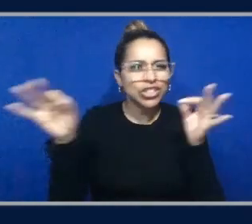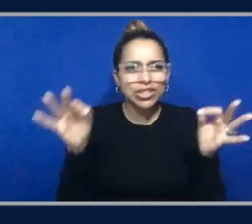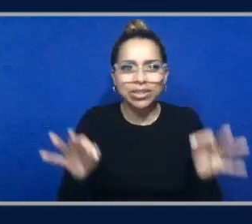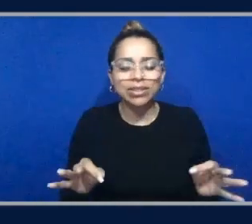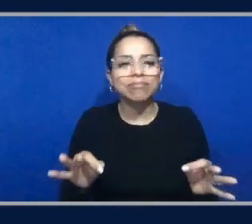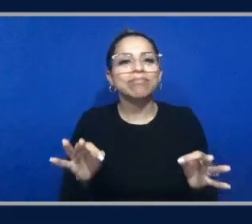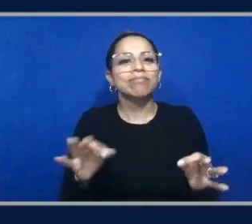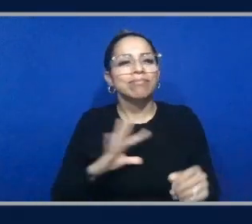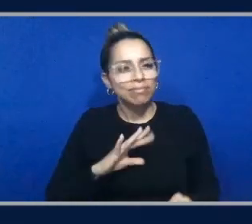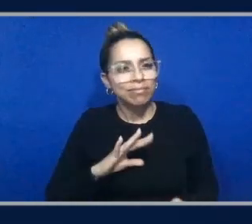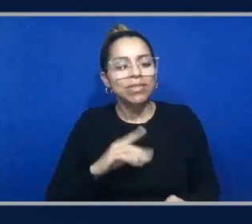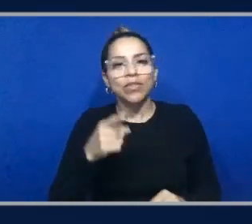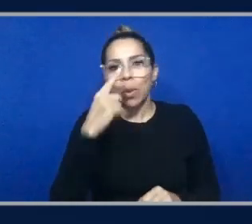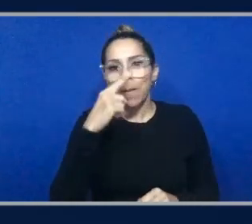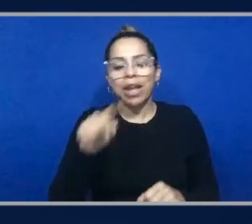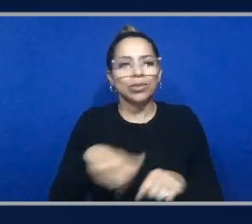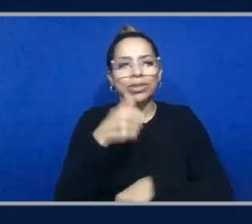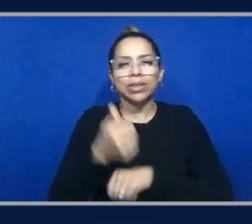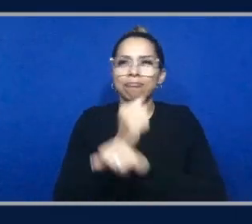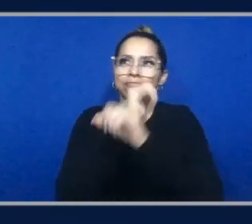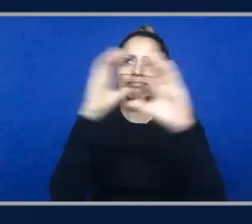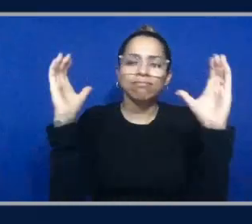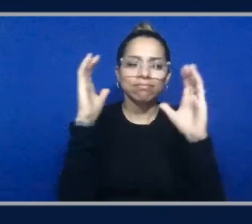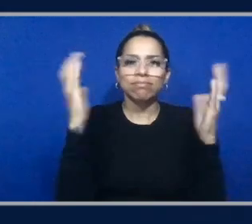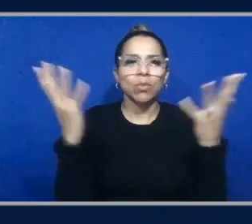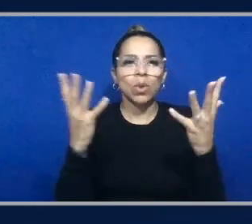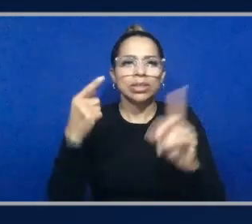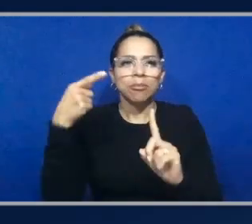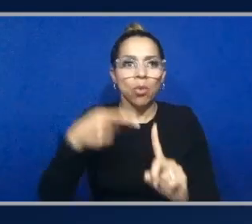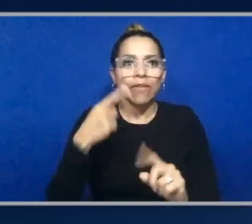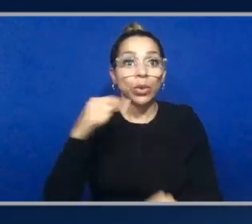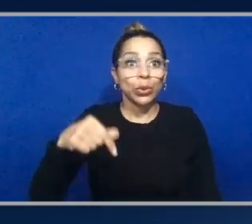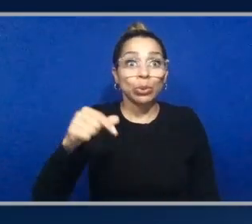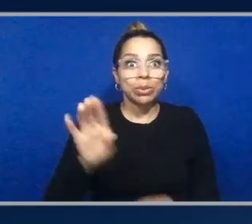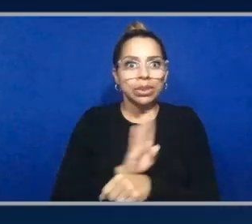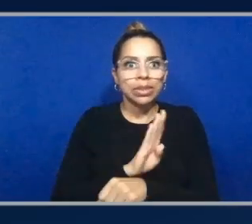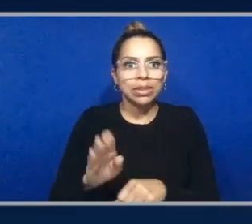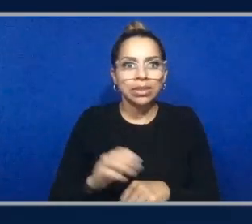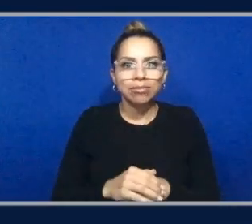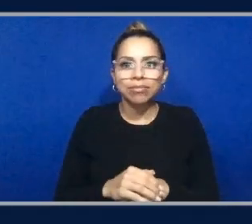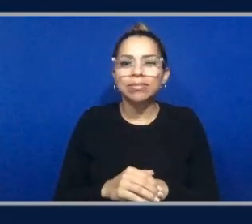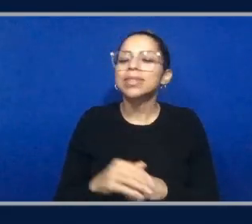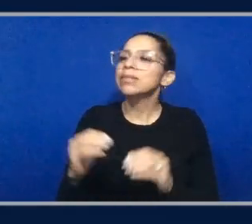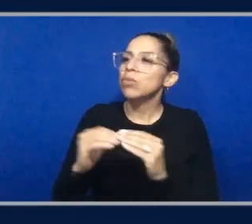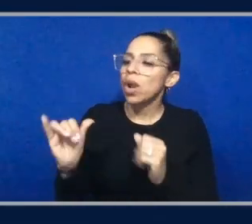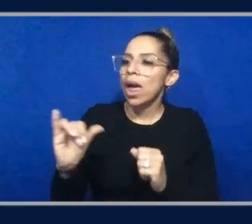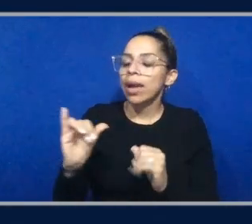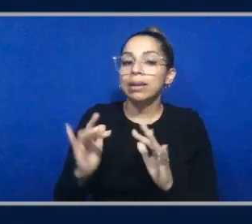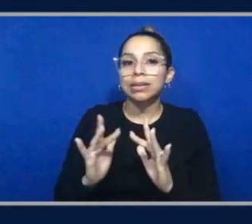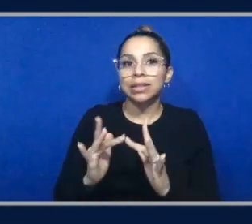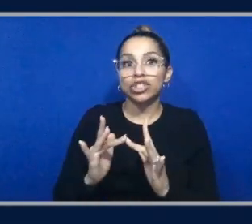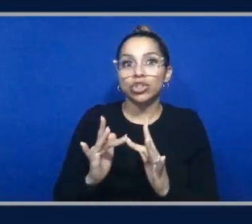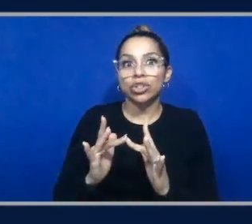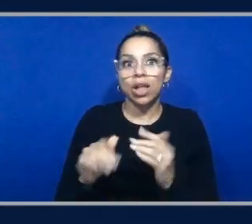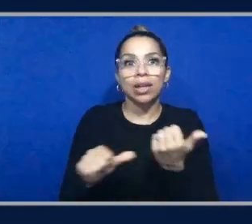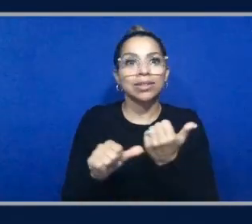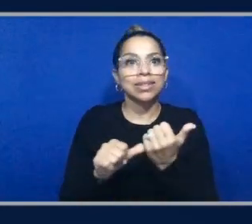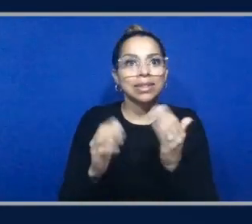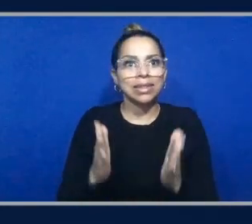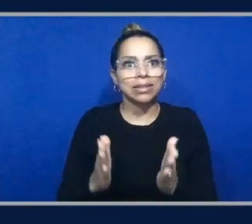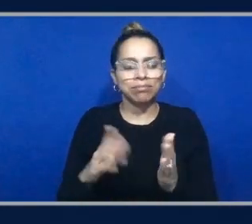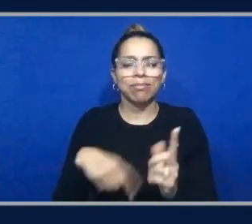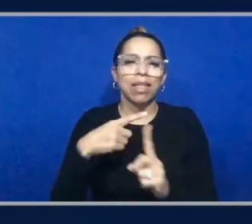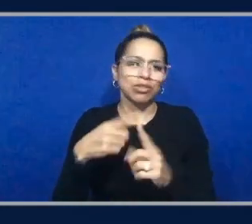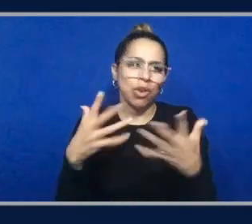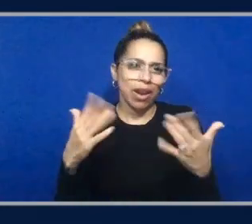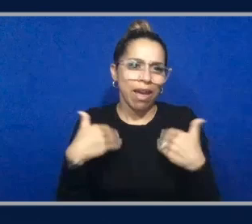overview of what Q Business is? Yeah, so I would think of it as a digital assistant on top of your enterprise data, right? Where